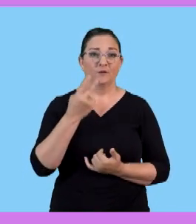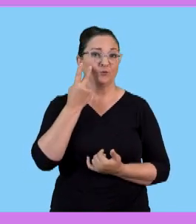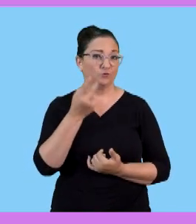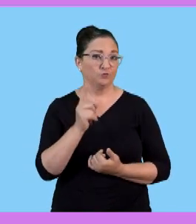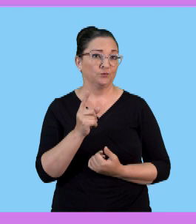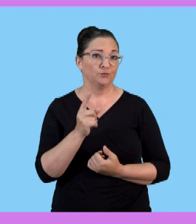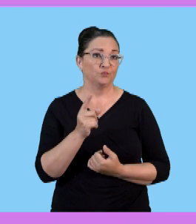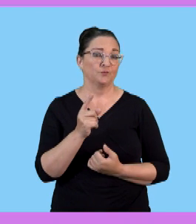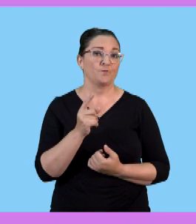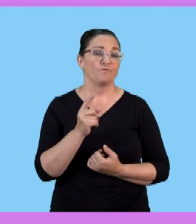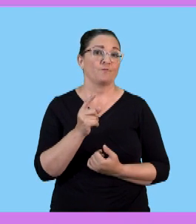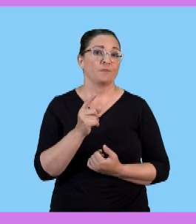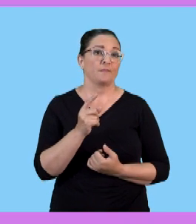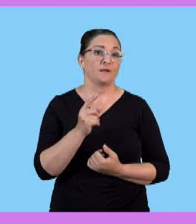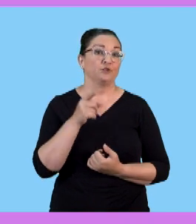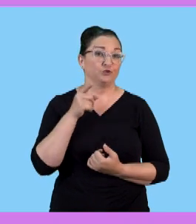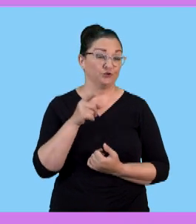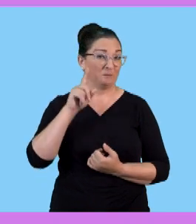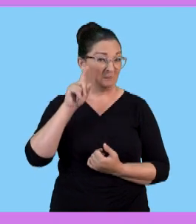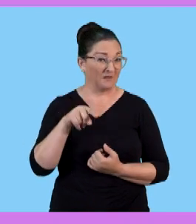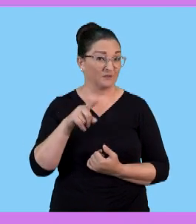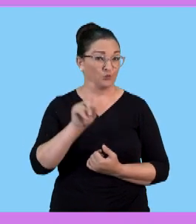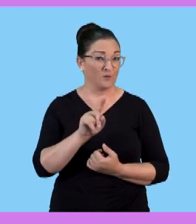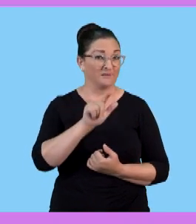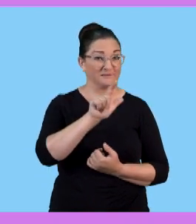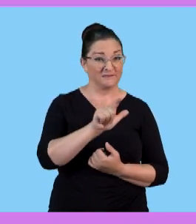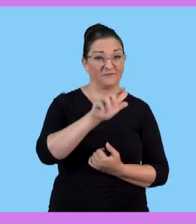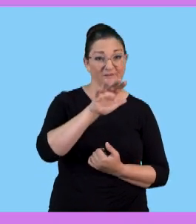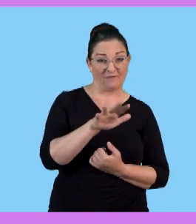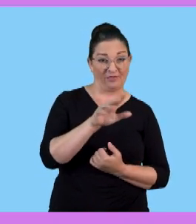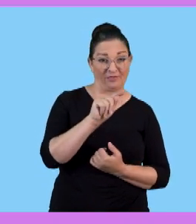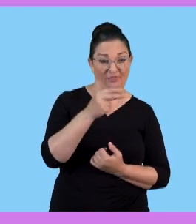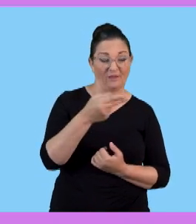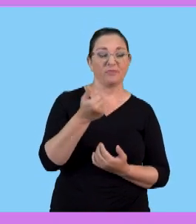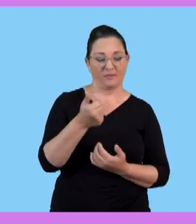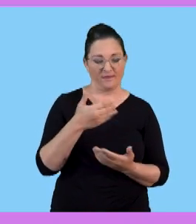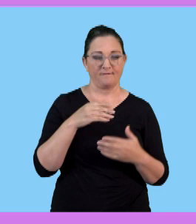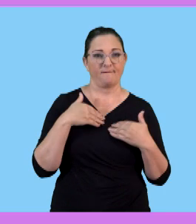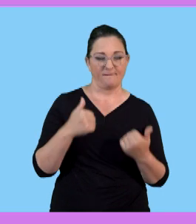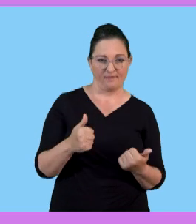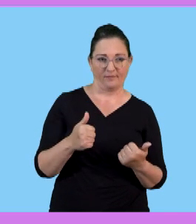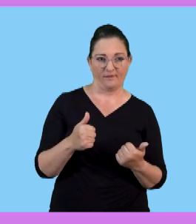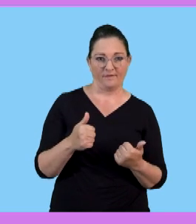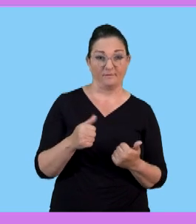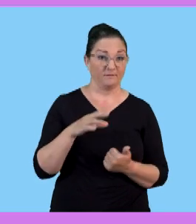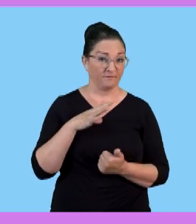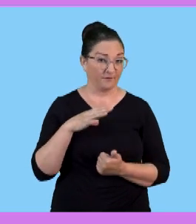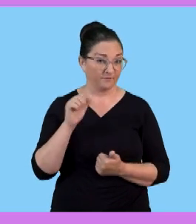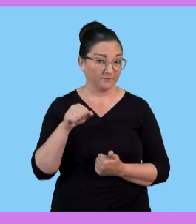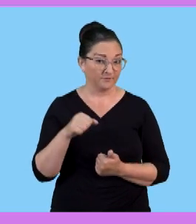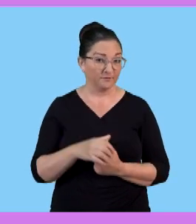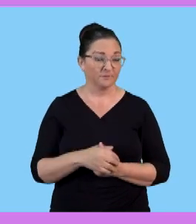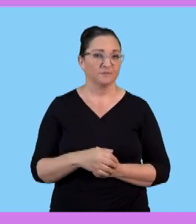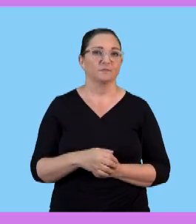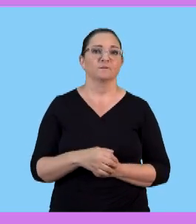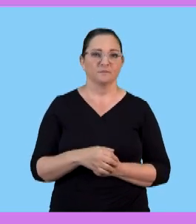look at this, remember we said in order for, right, she must fall on the 75th percentile to be considered as healthy. Guys, are we fine